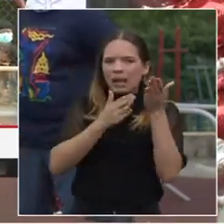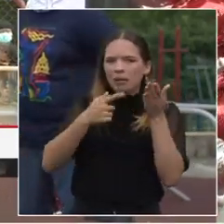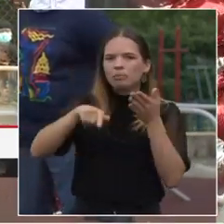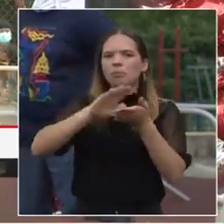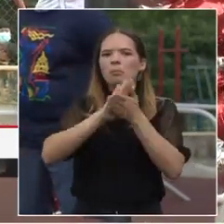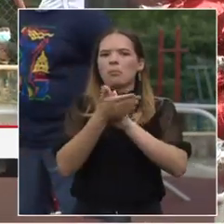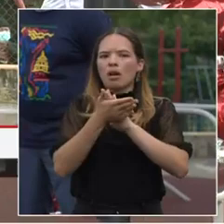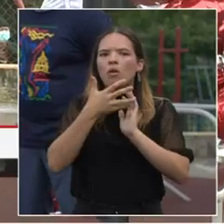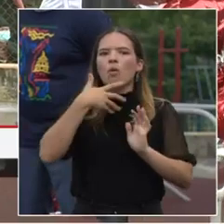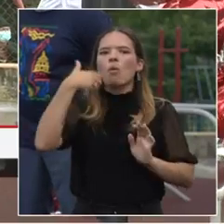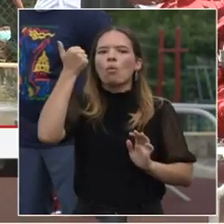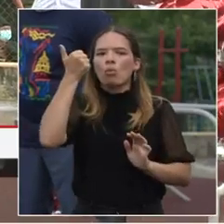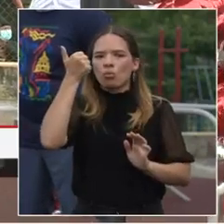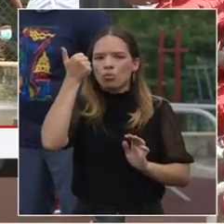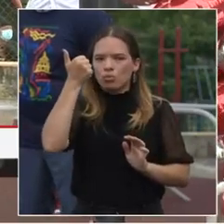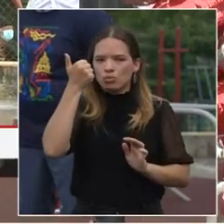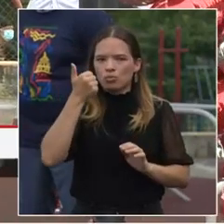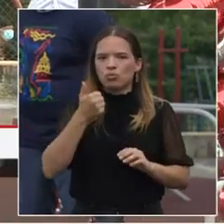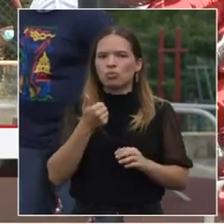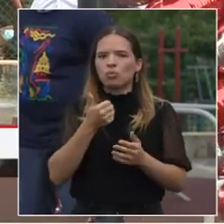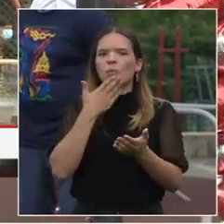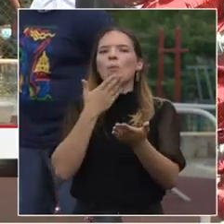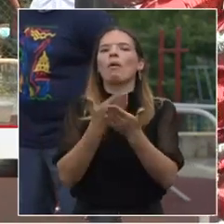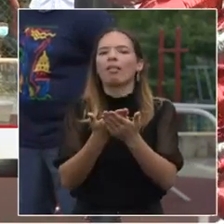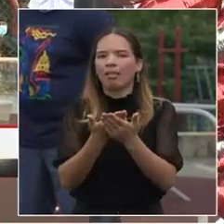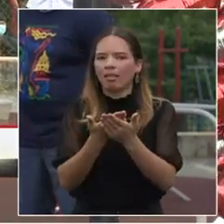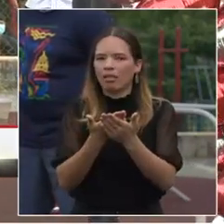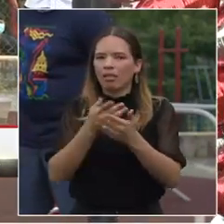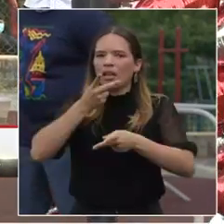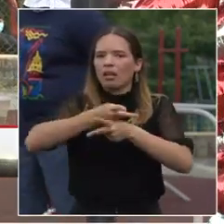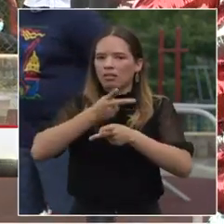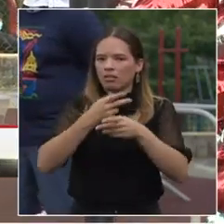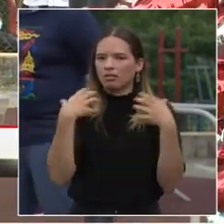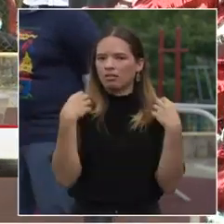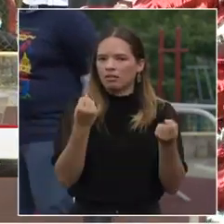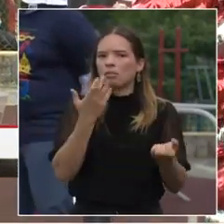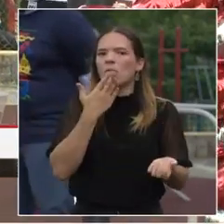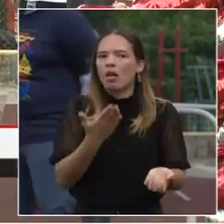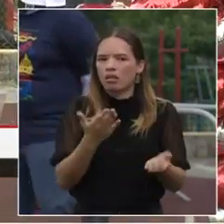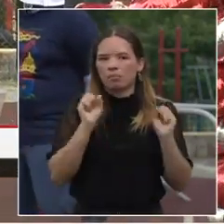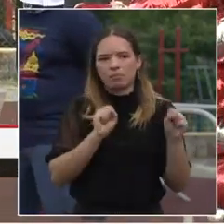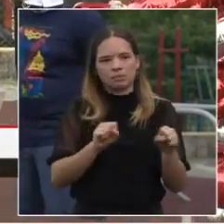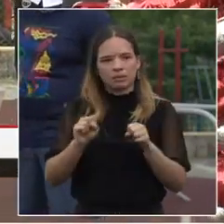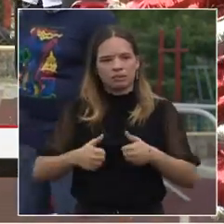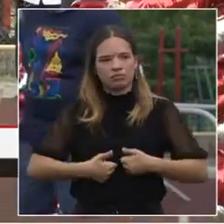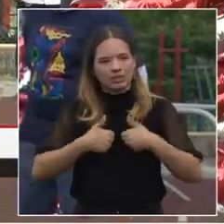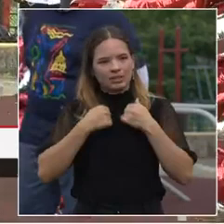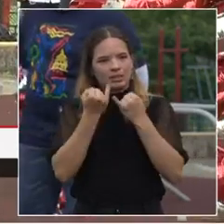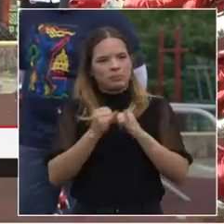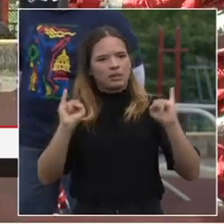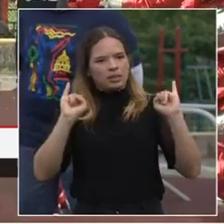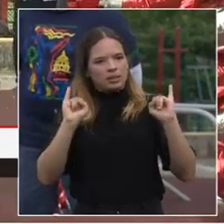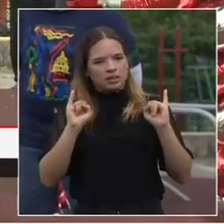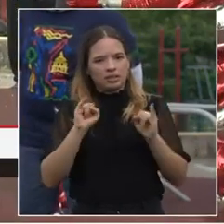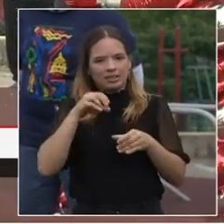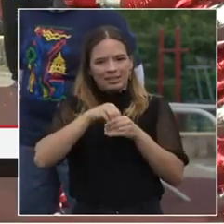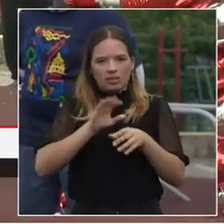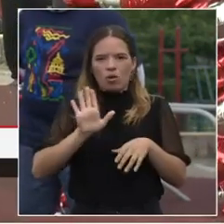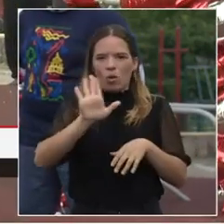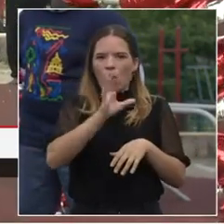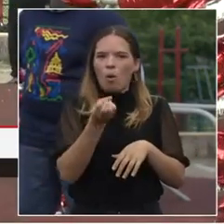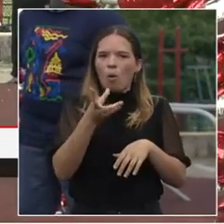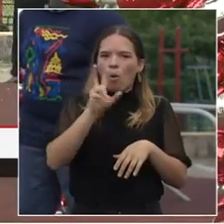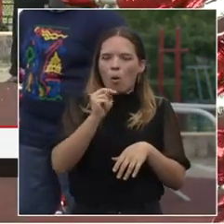aging well and staying fit and being able to live independently in your own homes. And